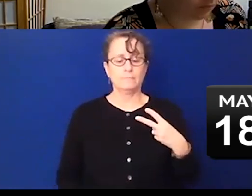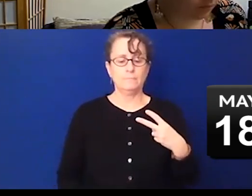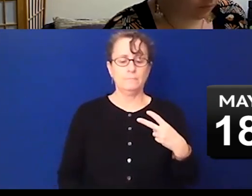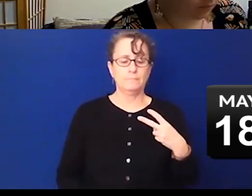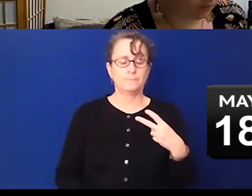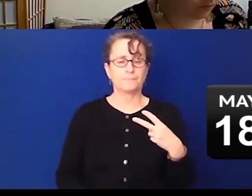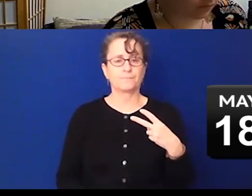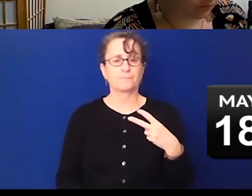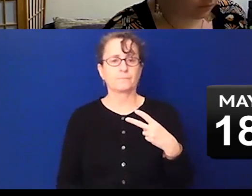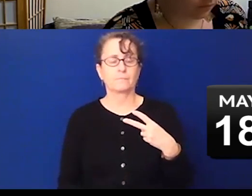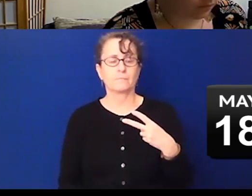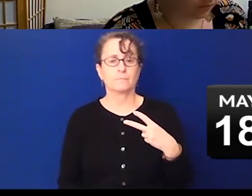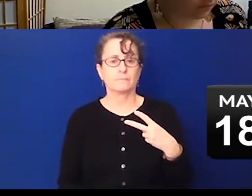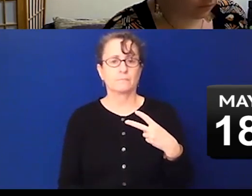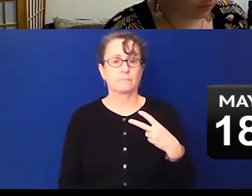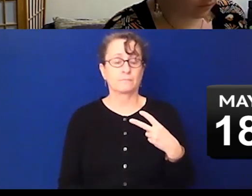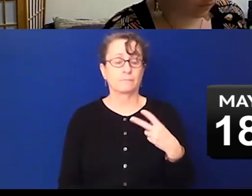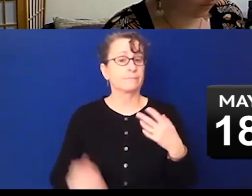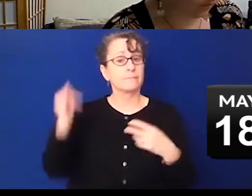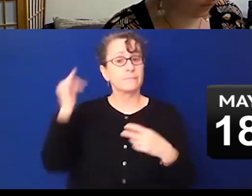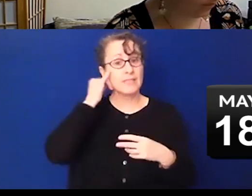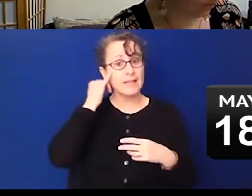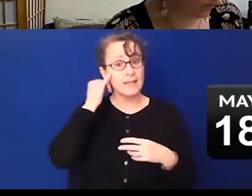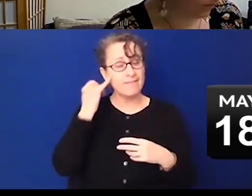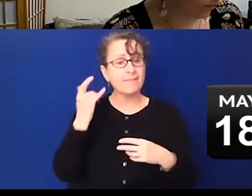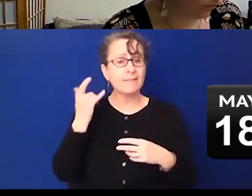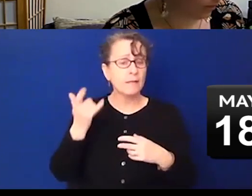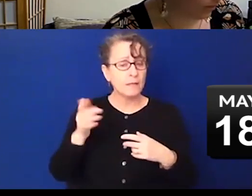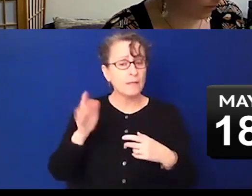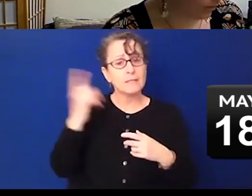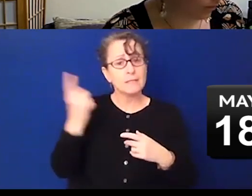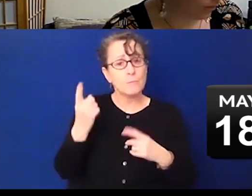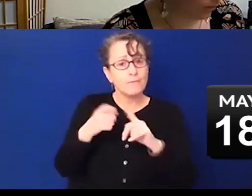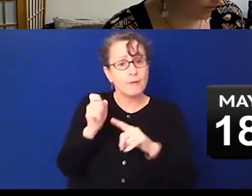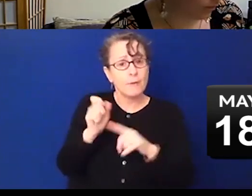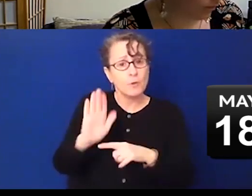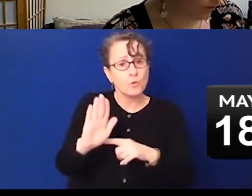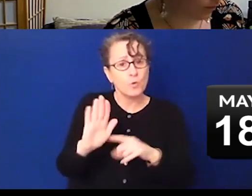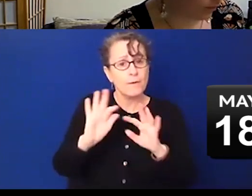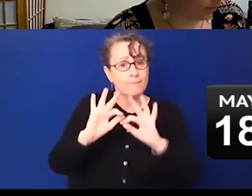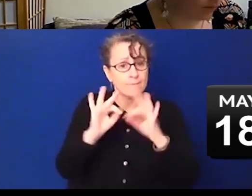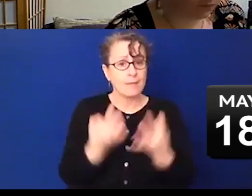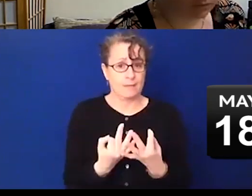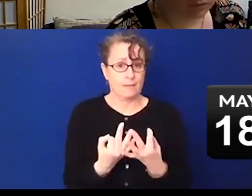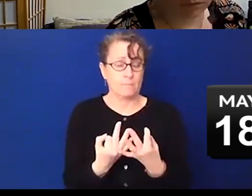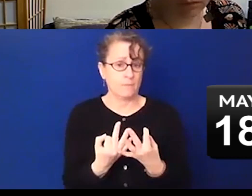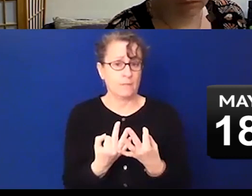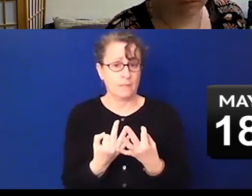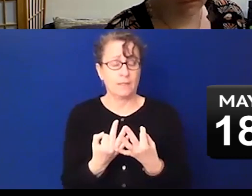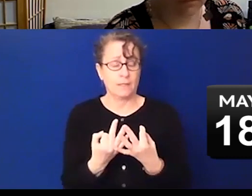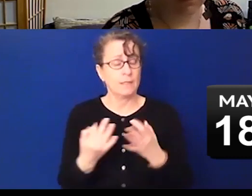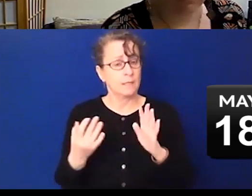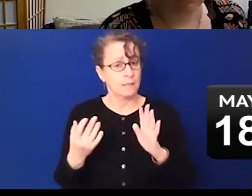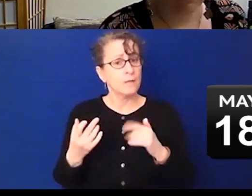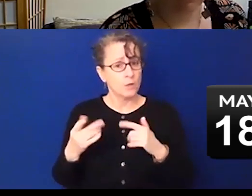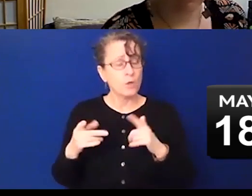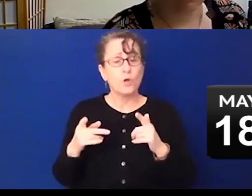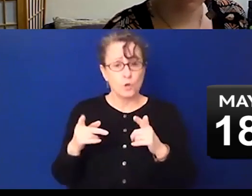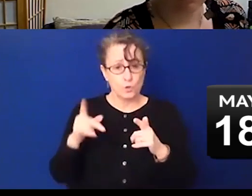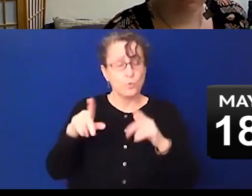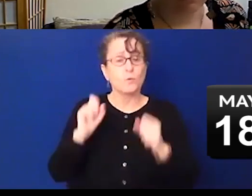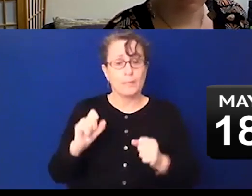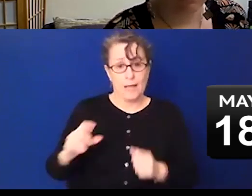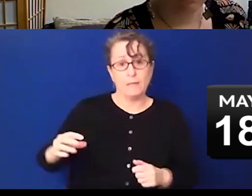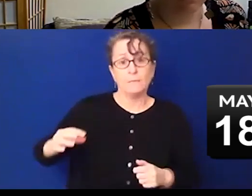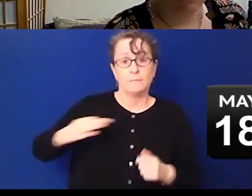services provided by a member of the household qualify for reimbursement at a rate that each of you individually